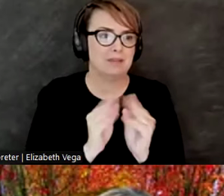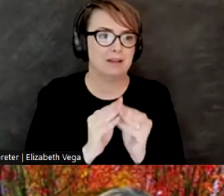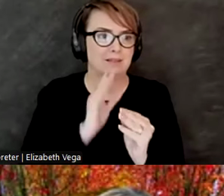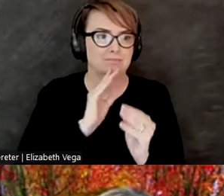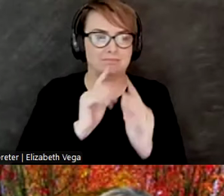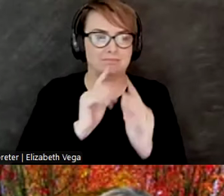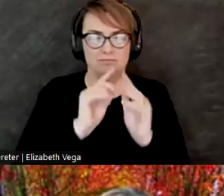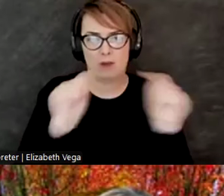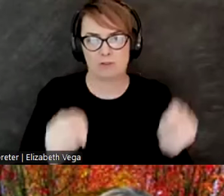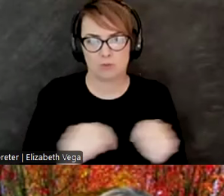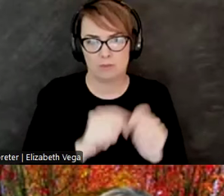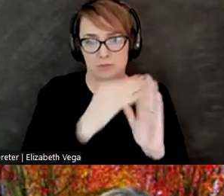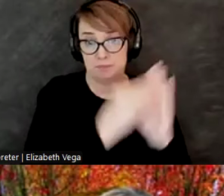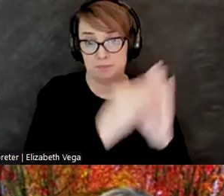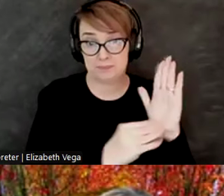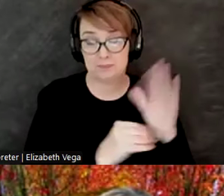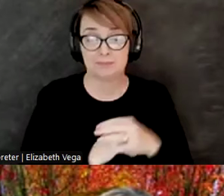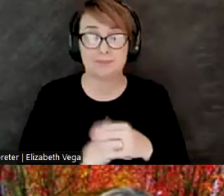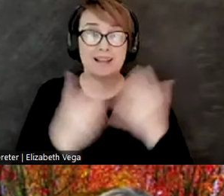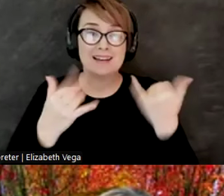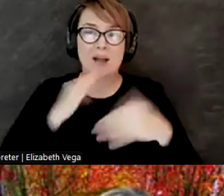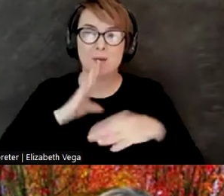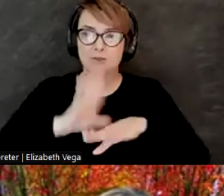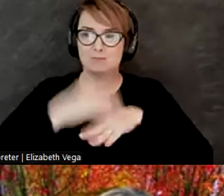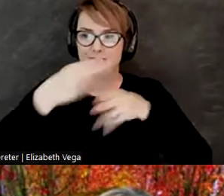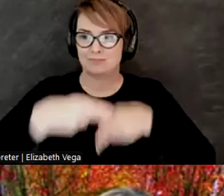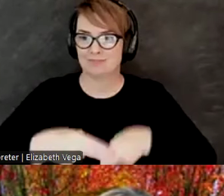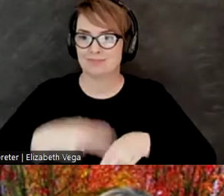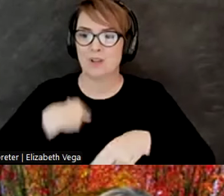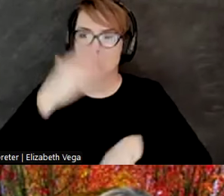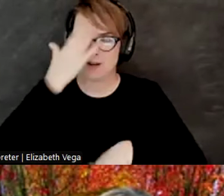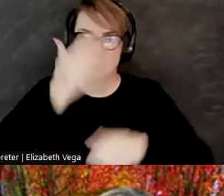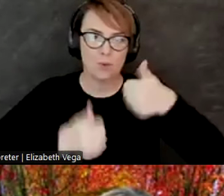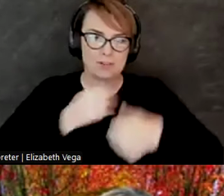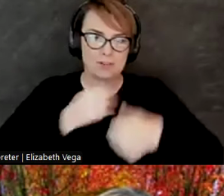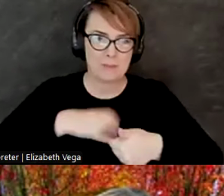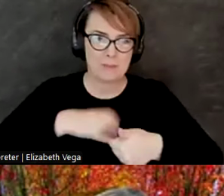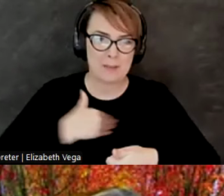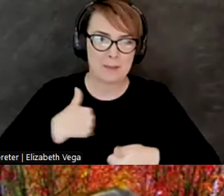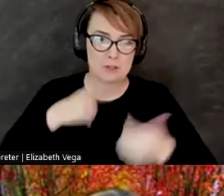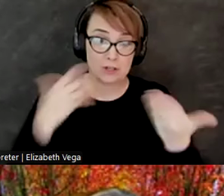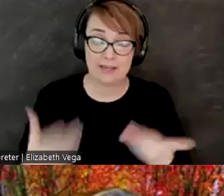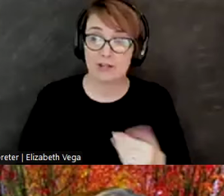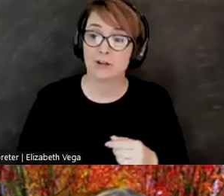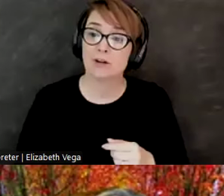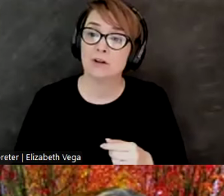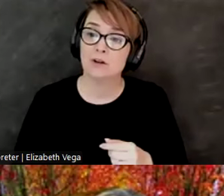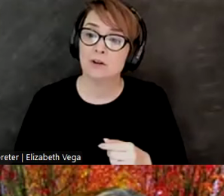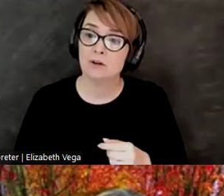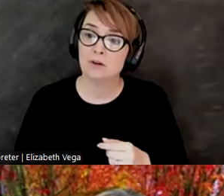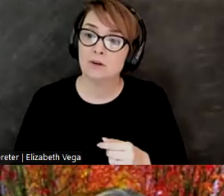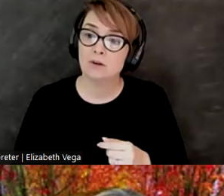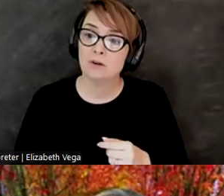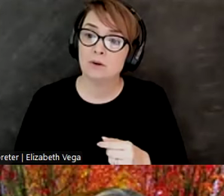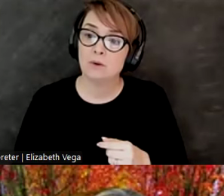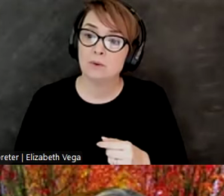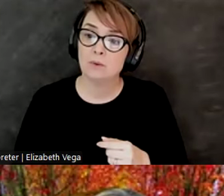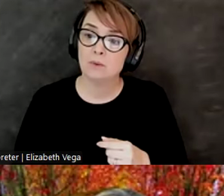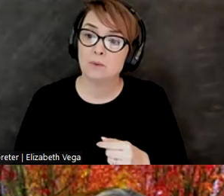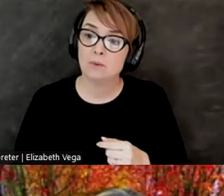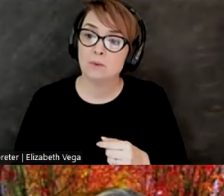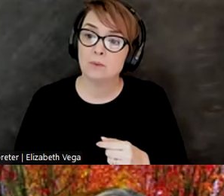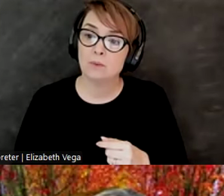Okay, let's go ahead and do roll call now so we know which committee members are here. When I say your name, please unmute and let